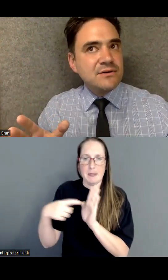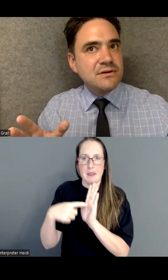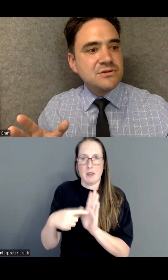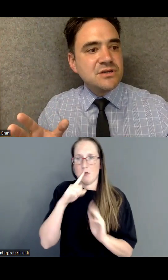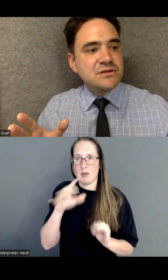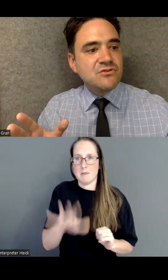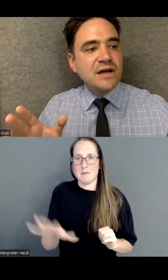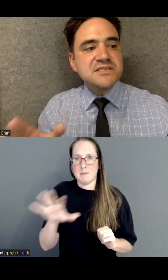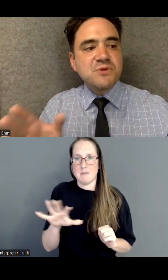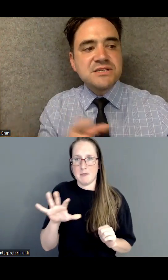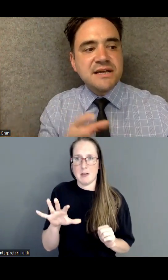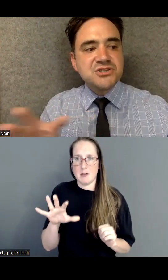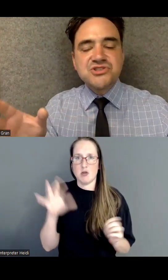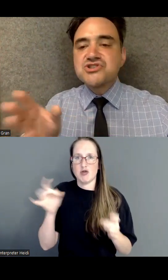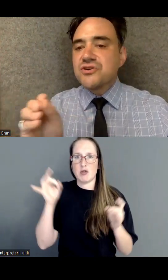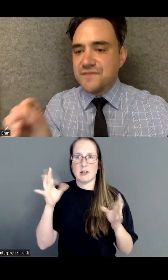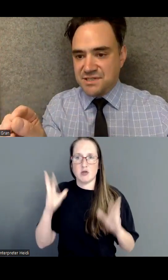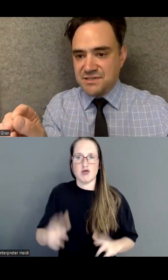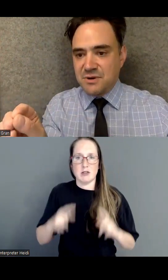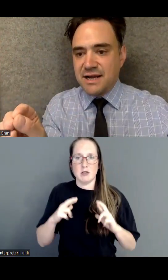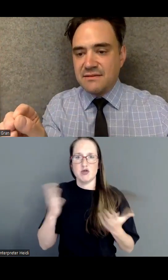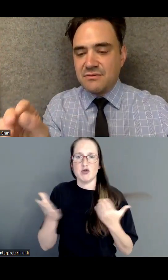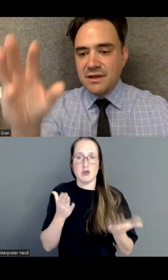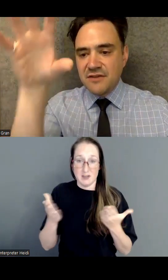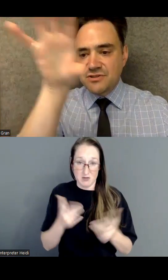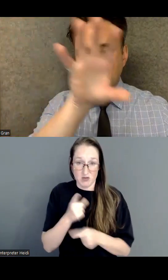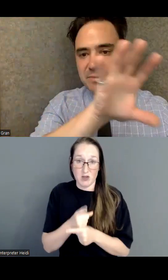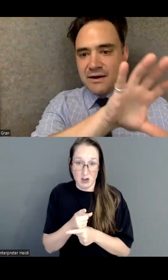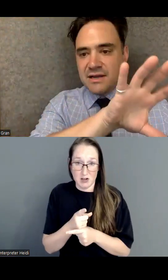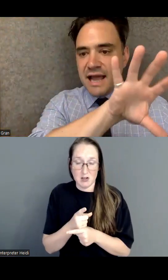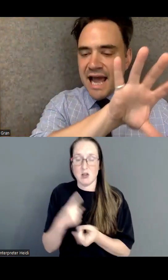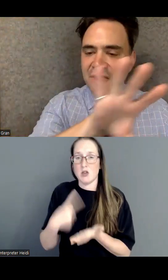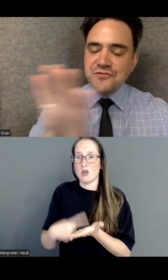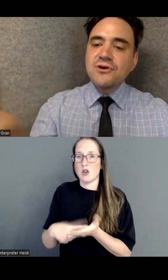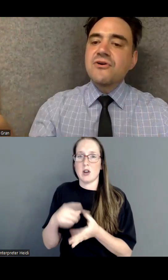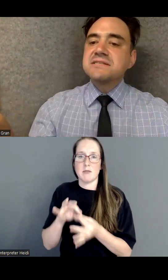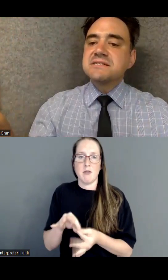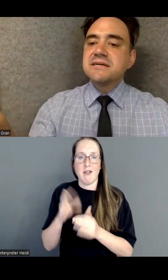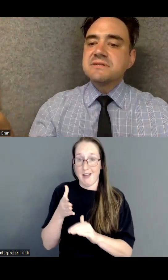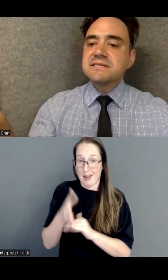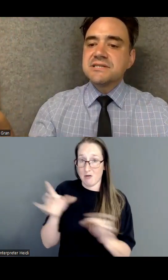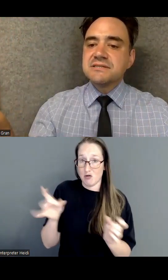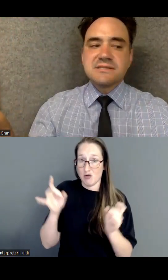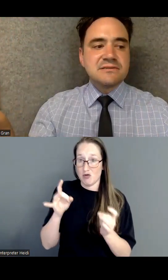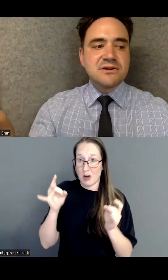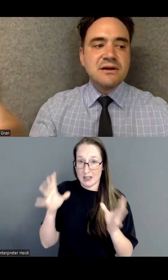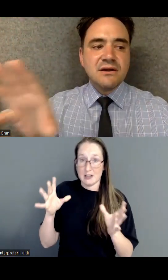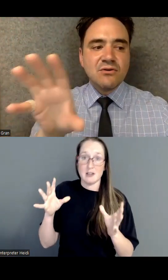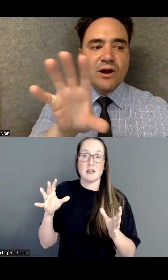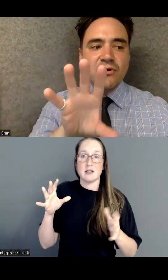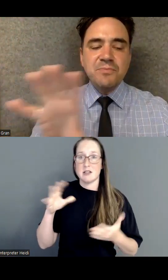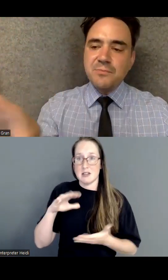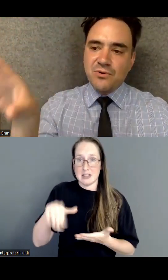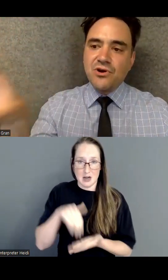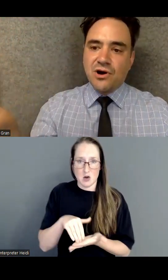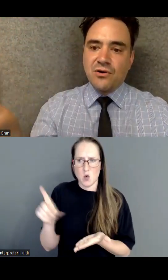about the crisis residential services, right? If we're talking about after a crisis stabilization center,